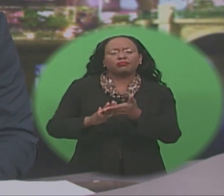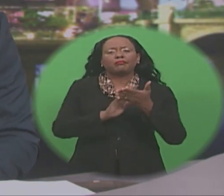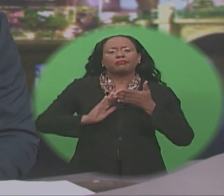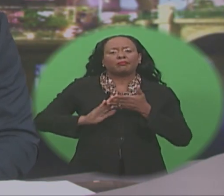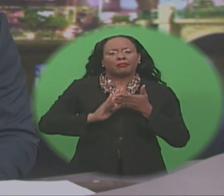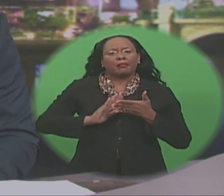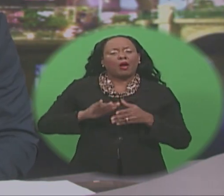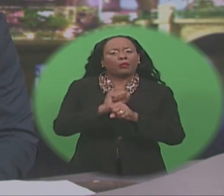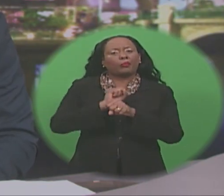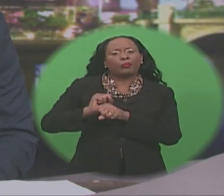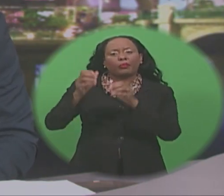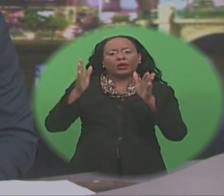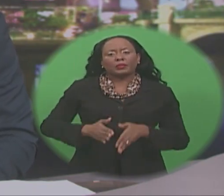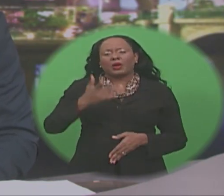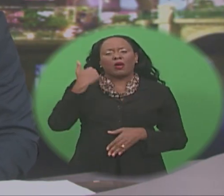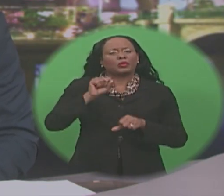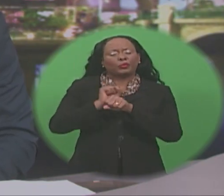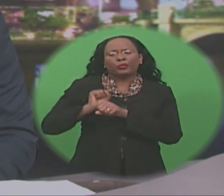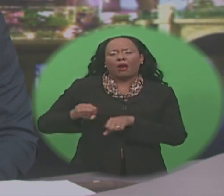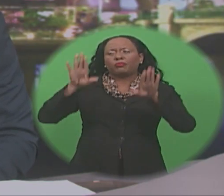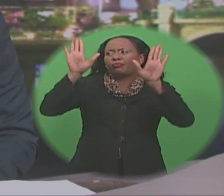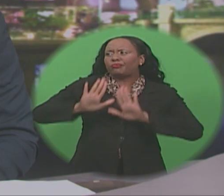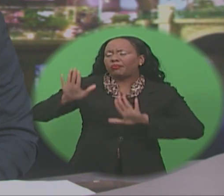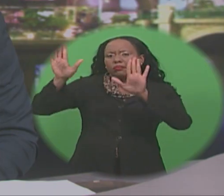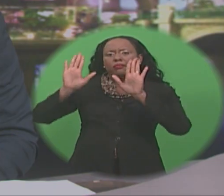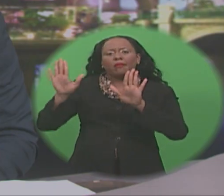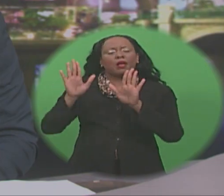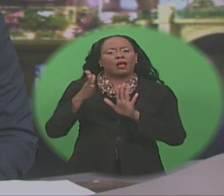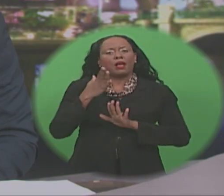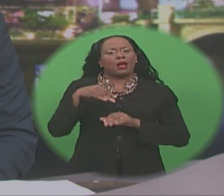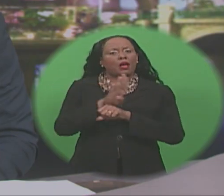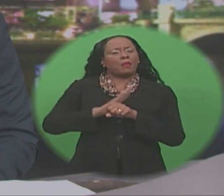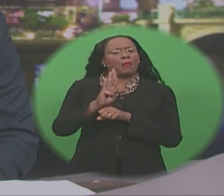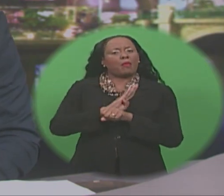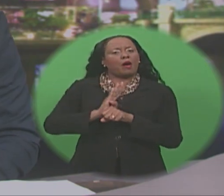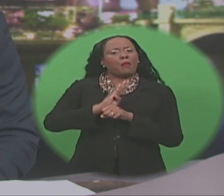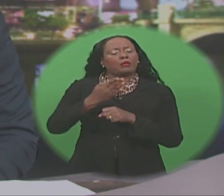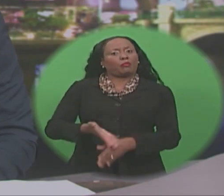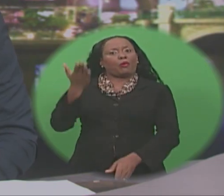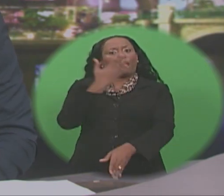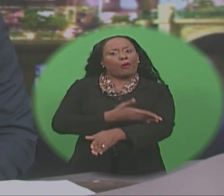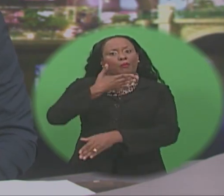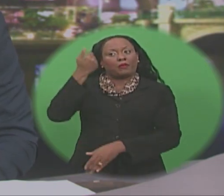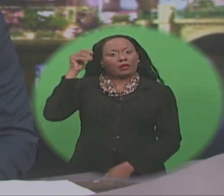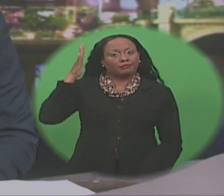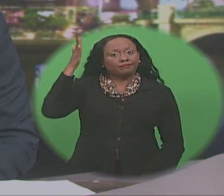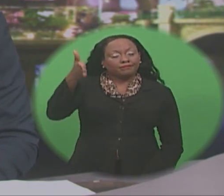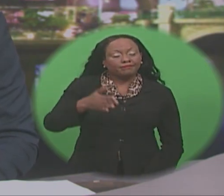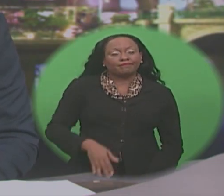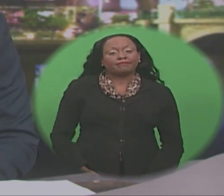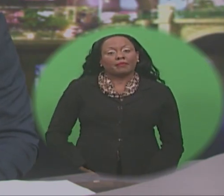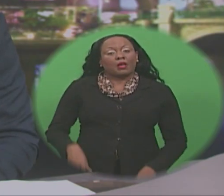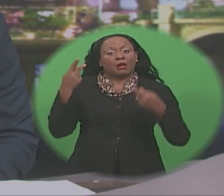praise, saying its continued excellence has helped Barbados to make greater leaps forward. He was delivering the feature address